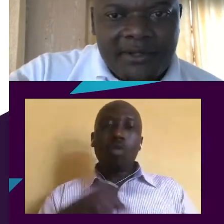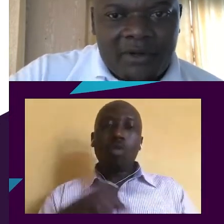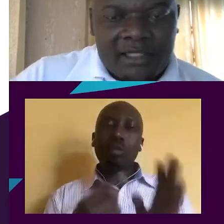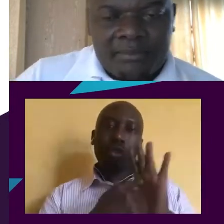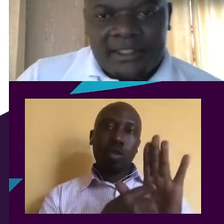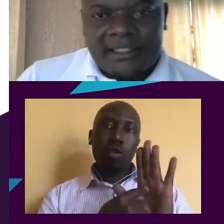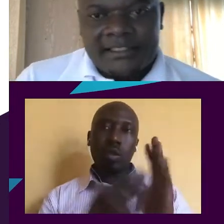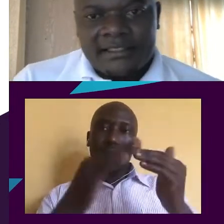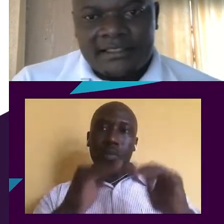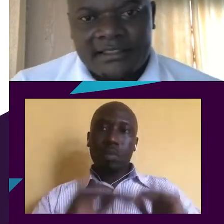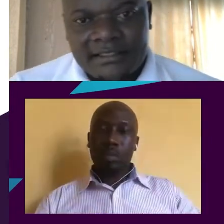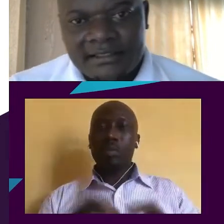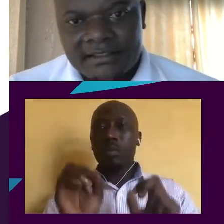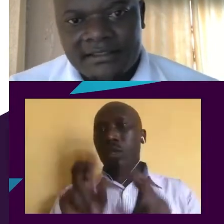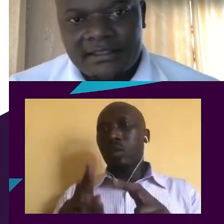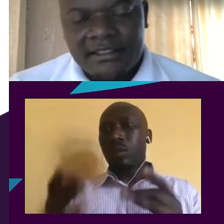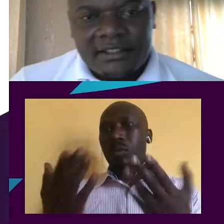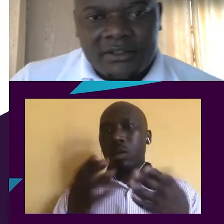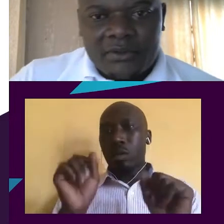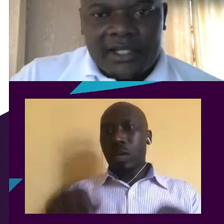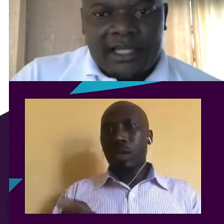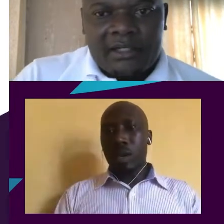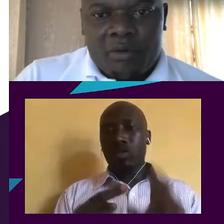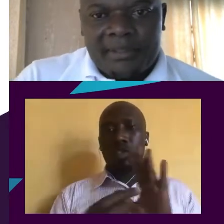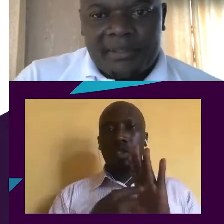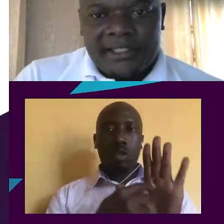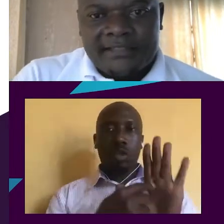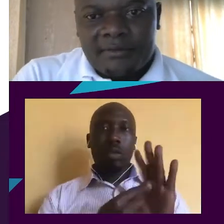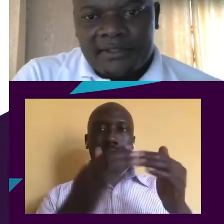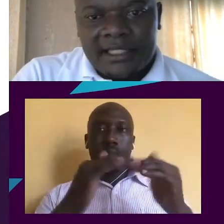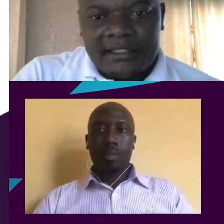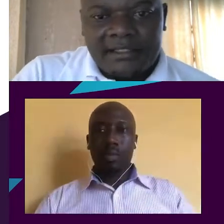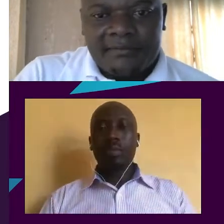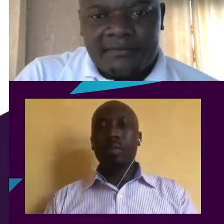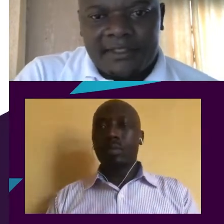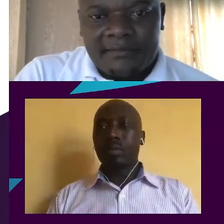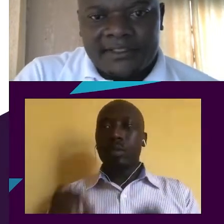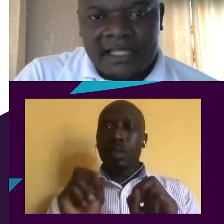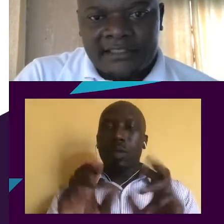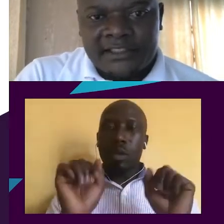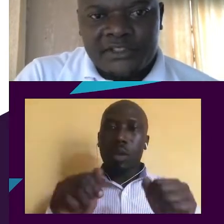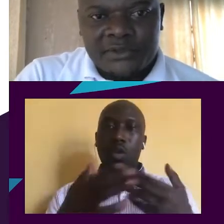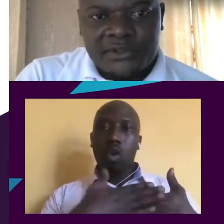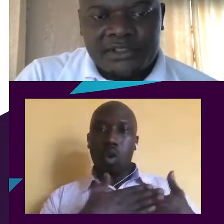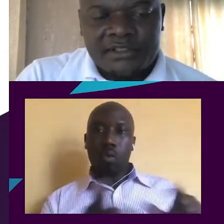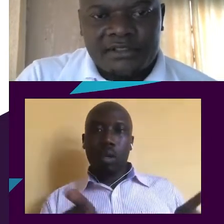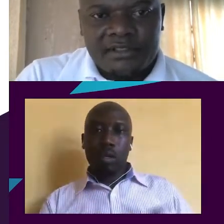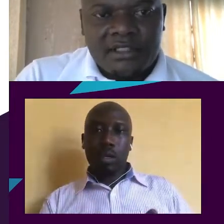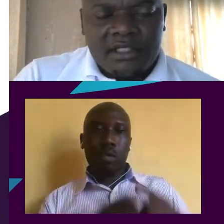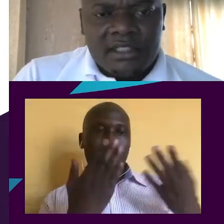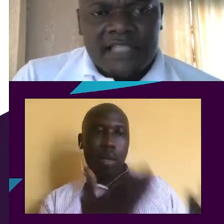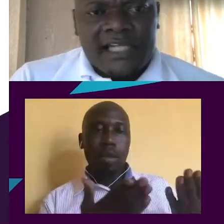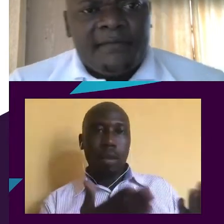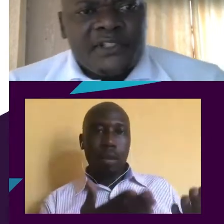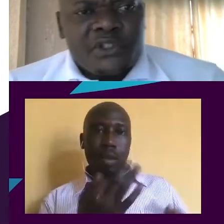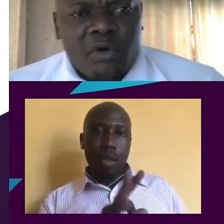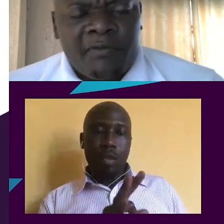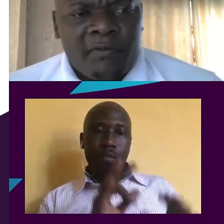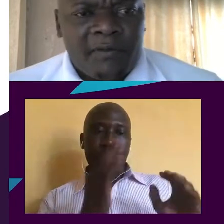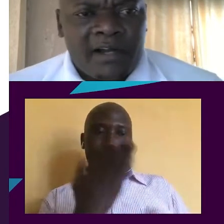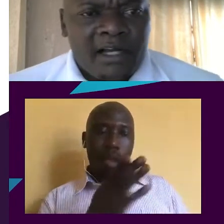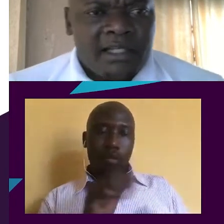Yeah, maybe you can play. So I can open it from here. If it has issues. Yeah,